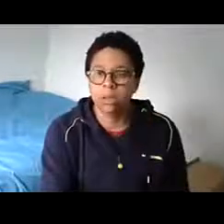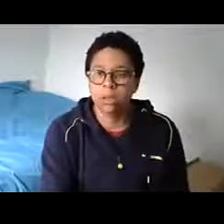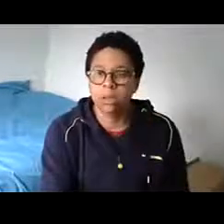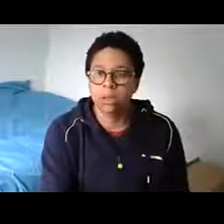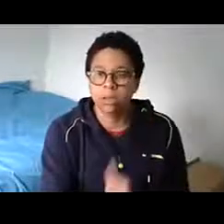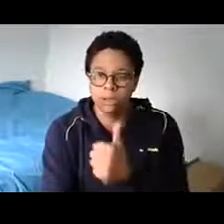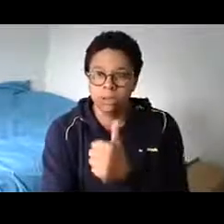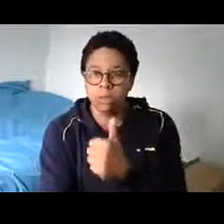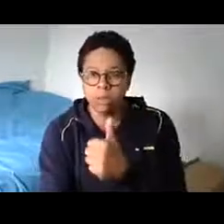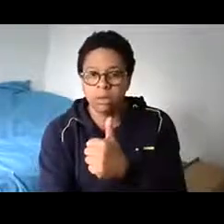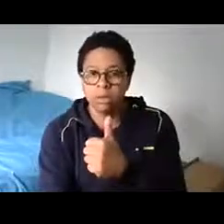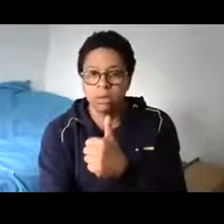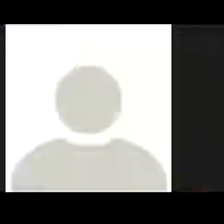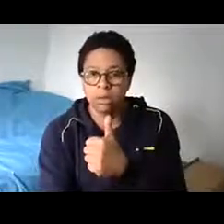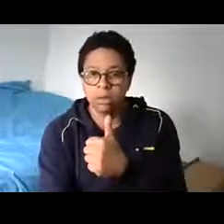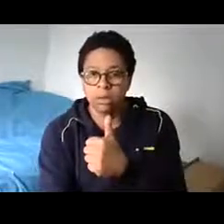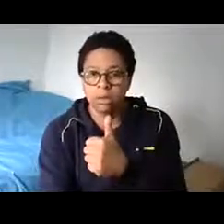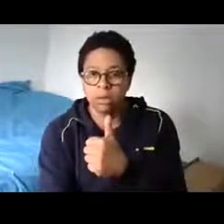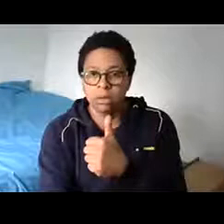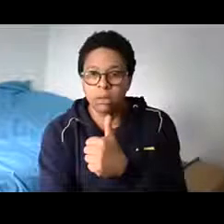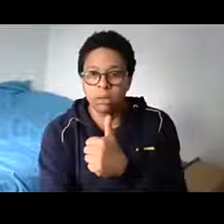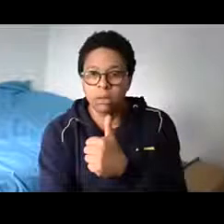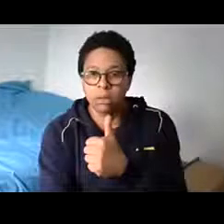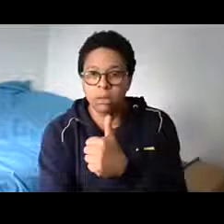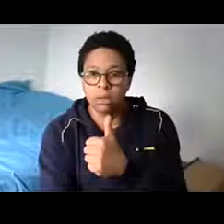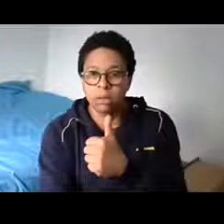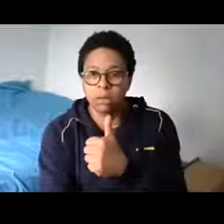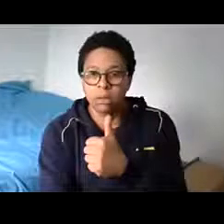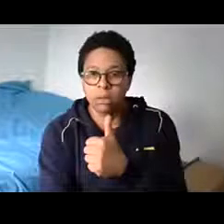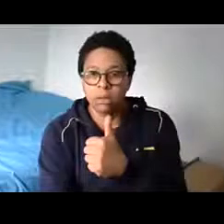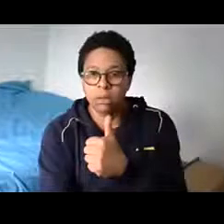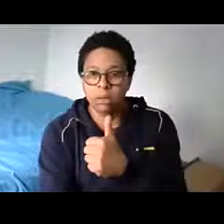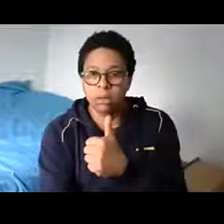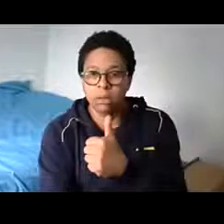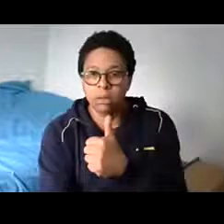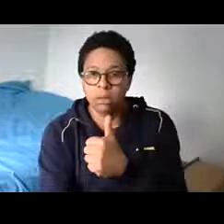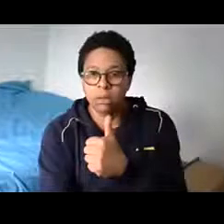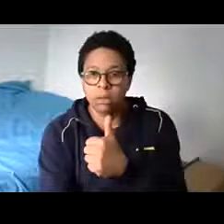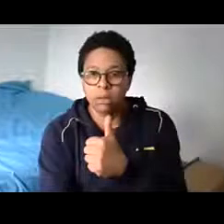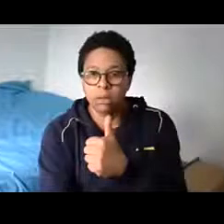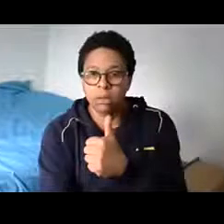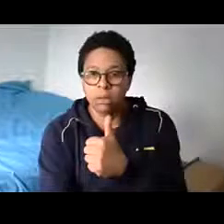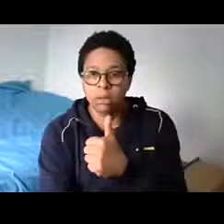Yeah, sorry. Let's swap you over.